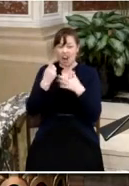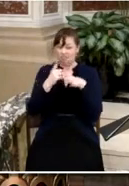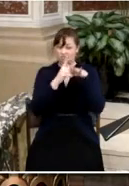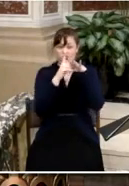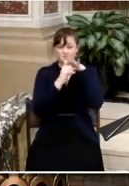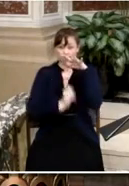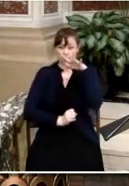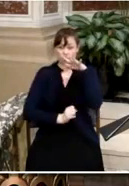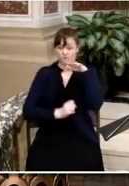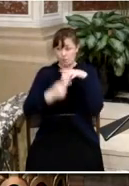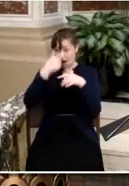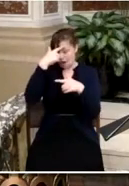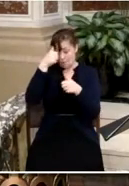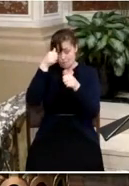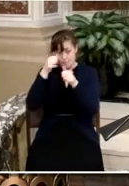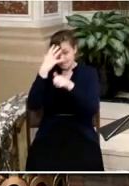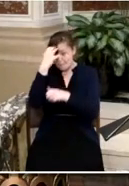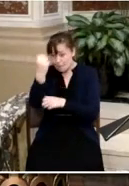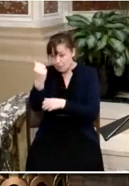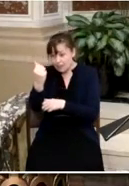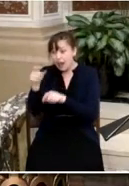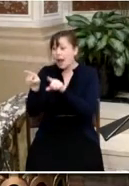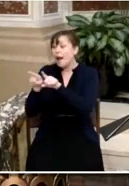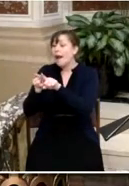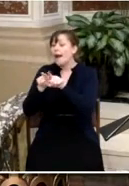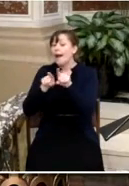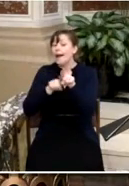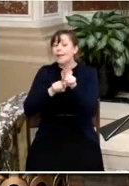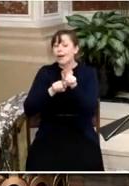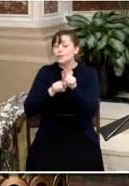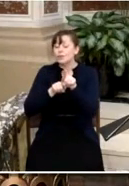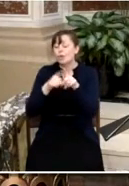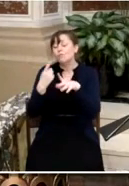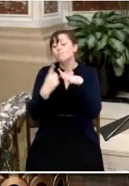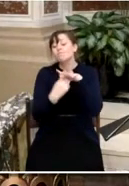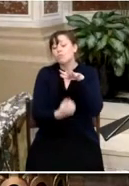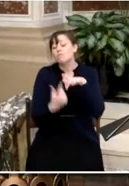memory and most likely from our lives.